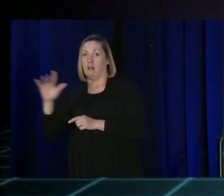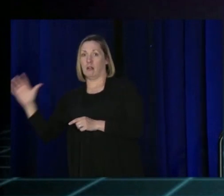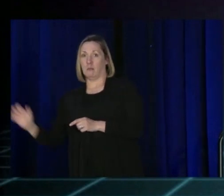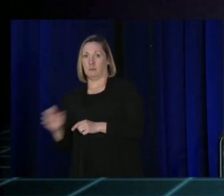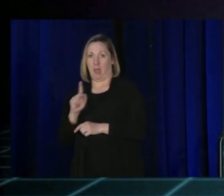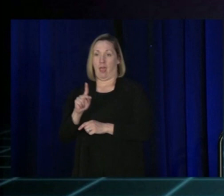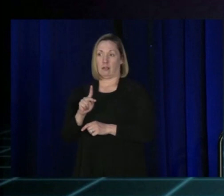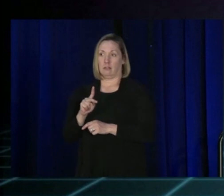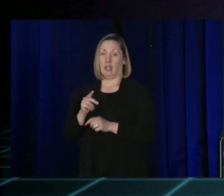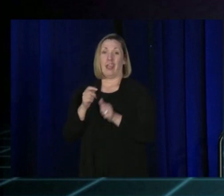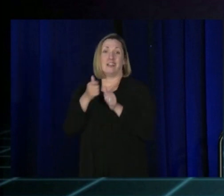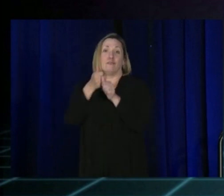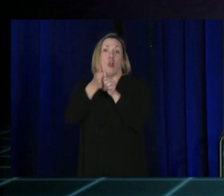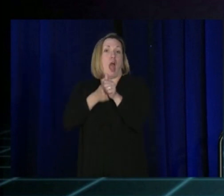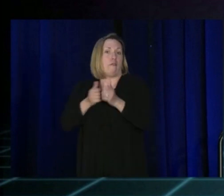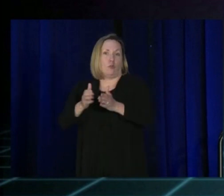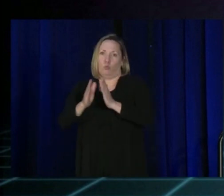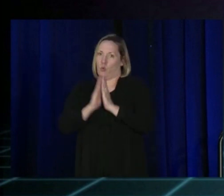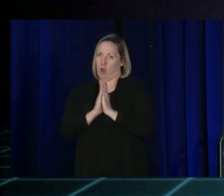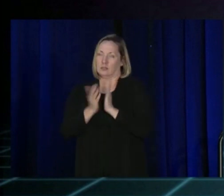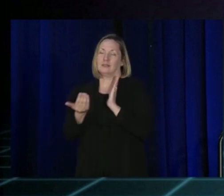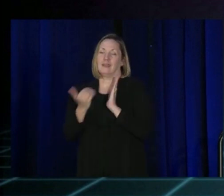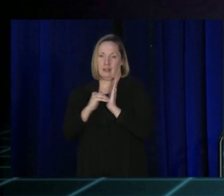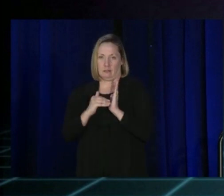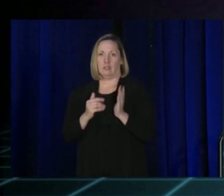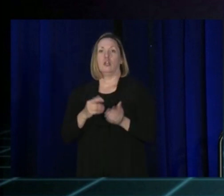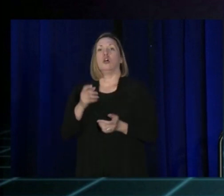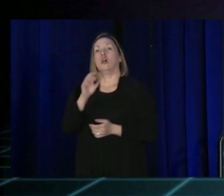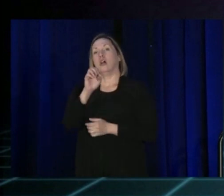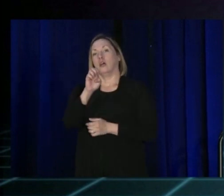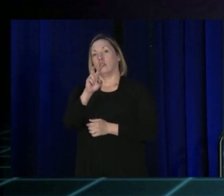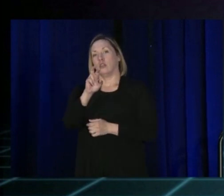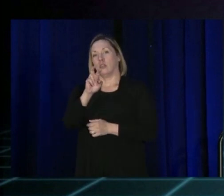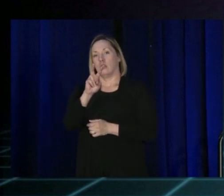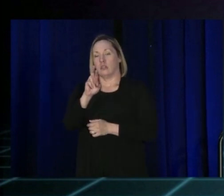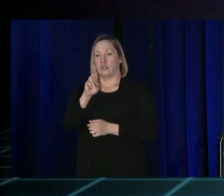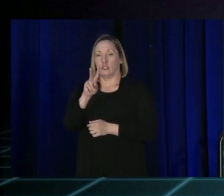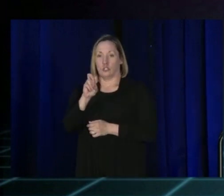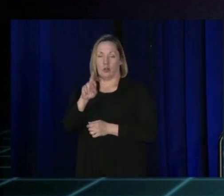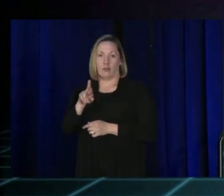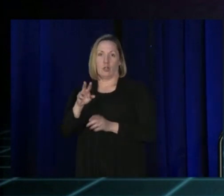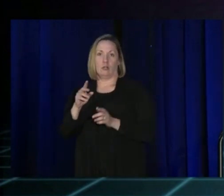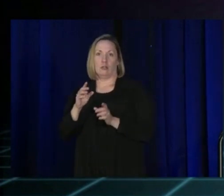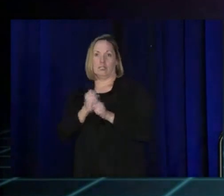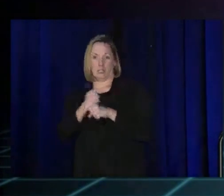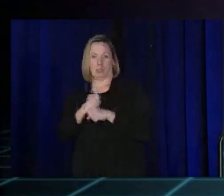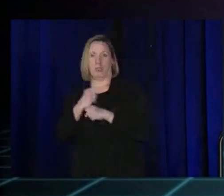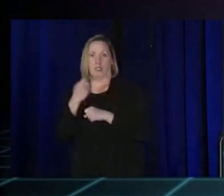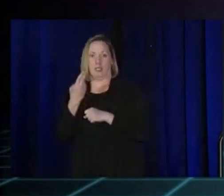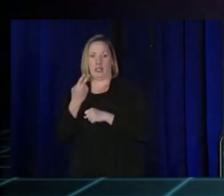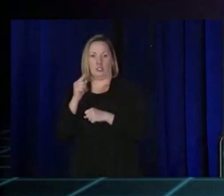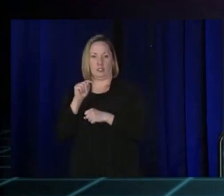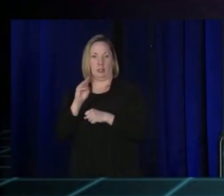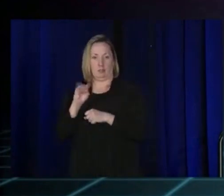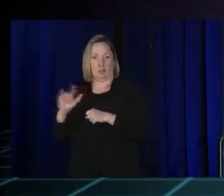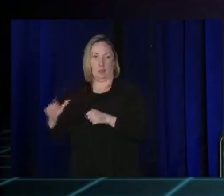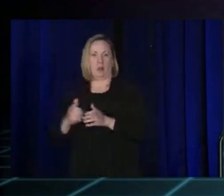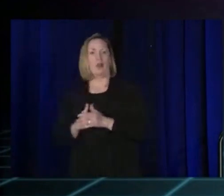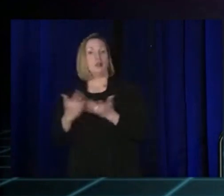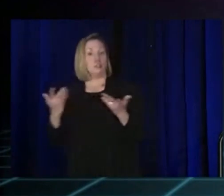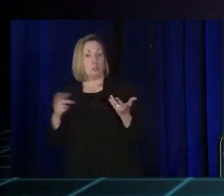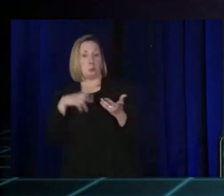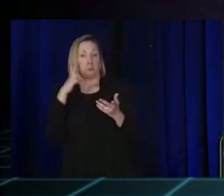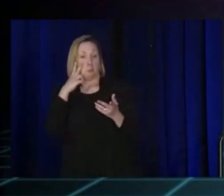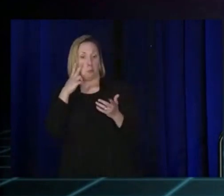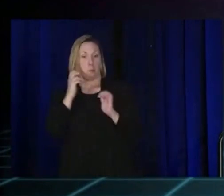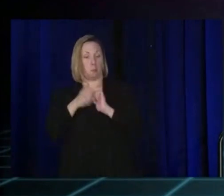for every request, again, the server is generating the HTML. So let's see how